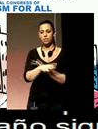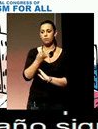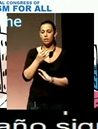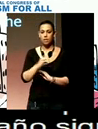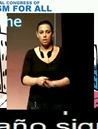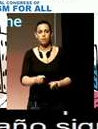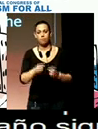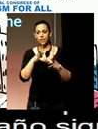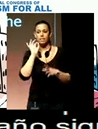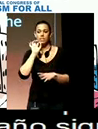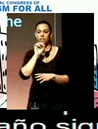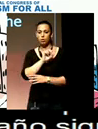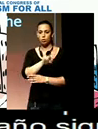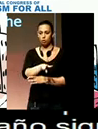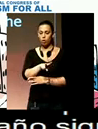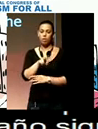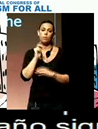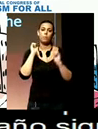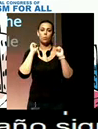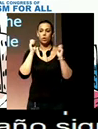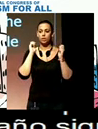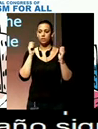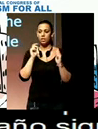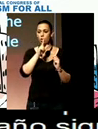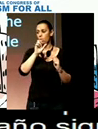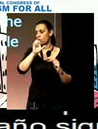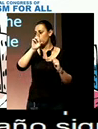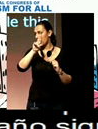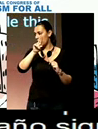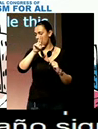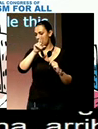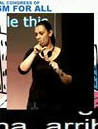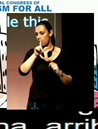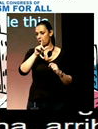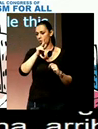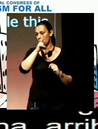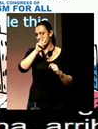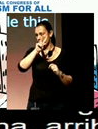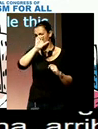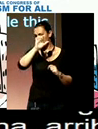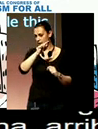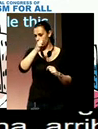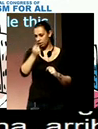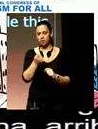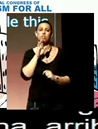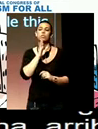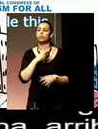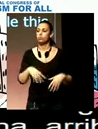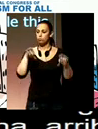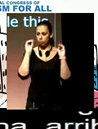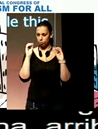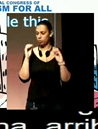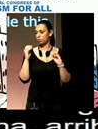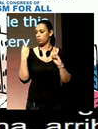have made accessible this building of the 12th century, which is the Royal Monastery of Las Huelgas in